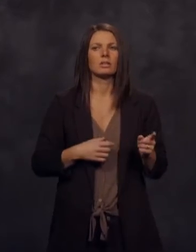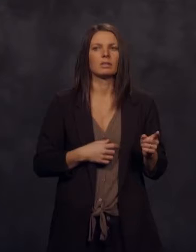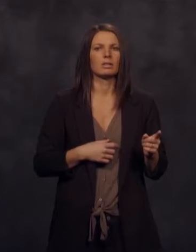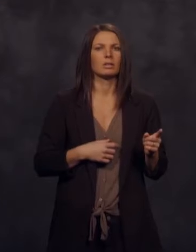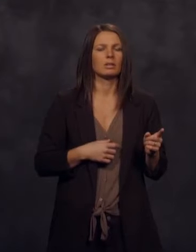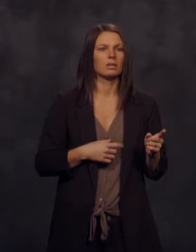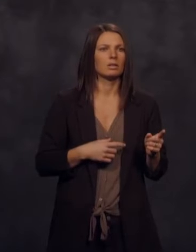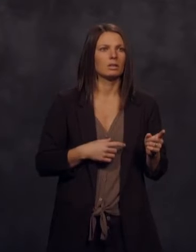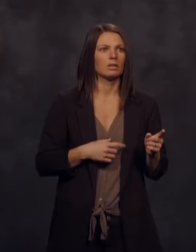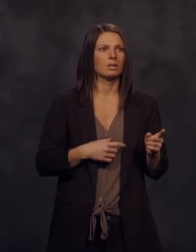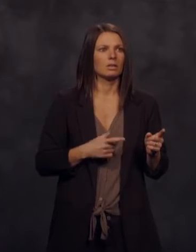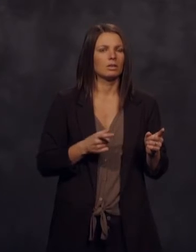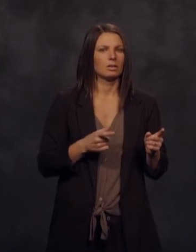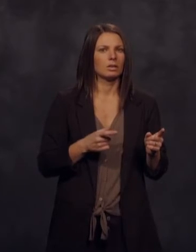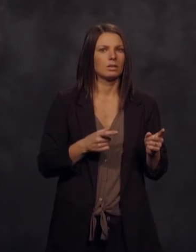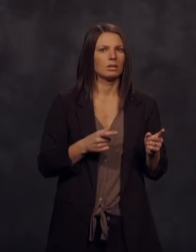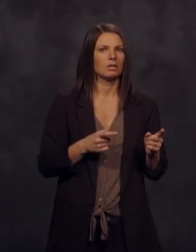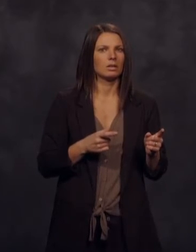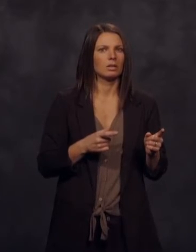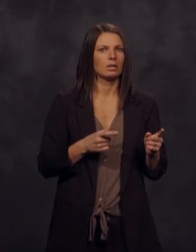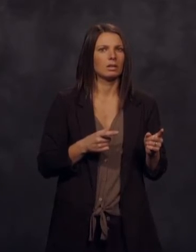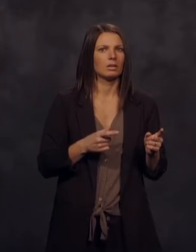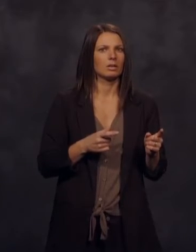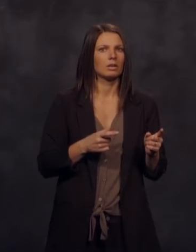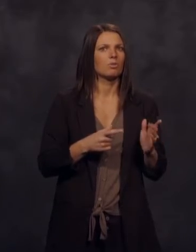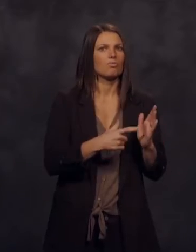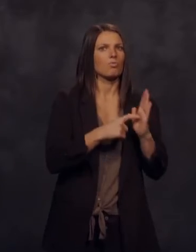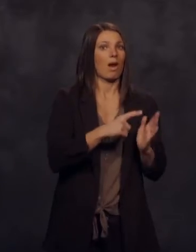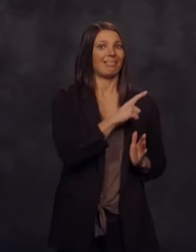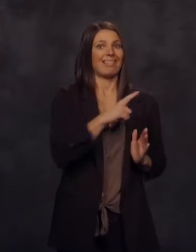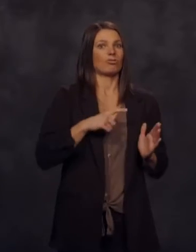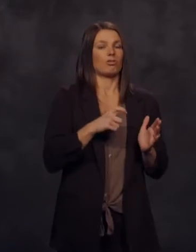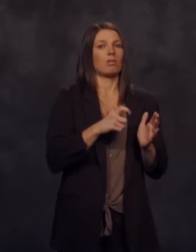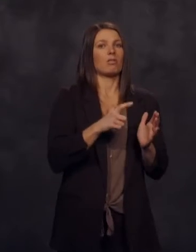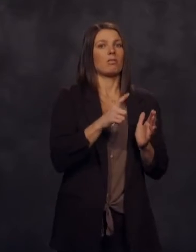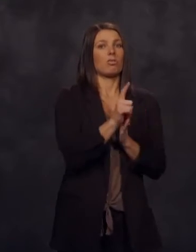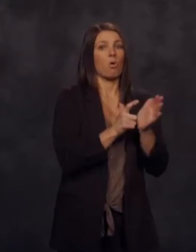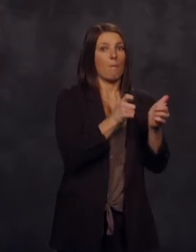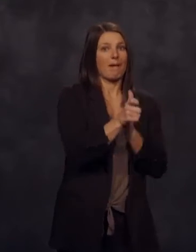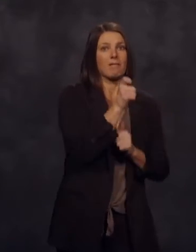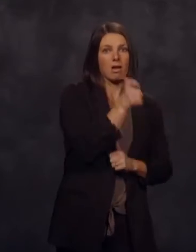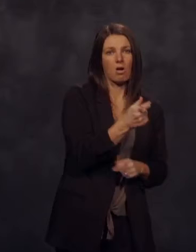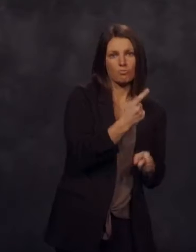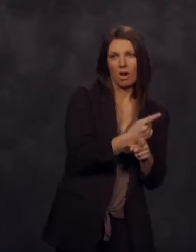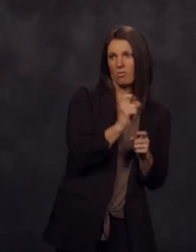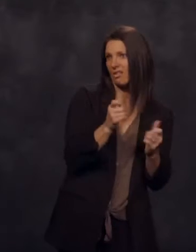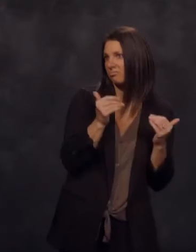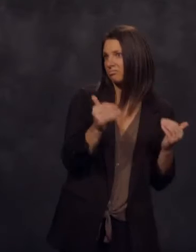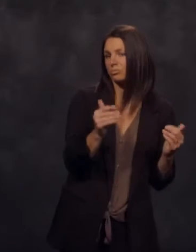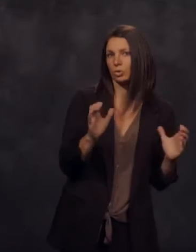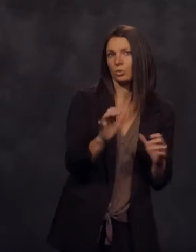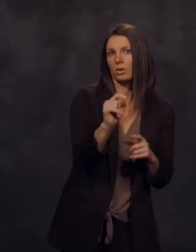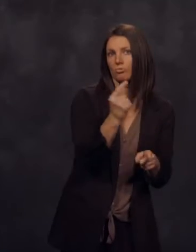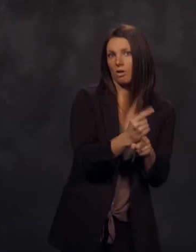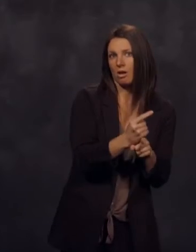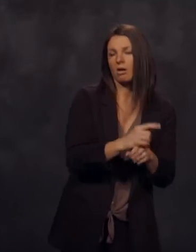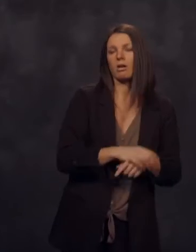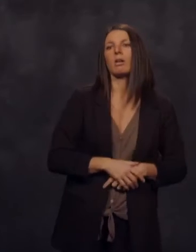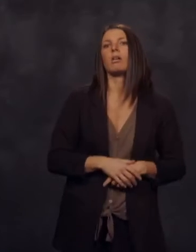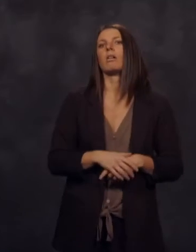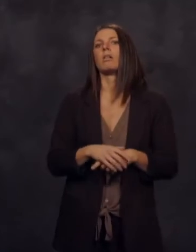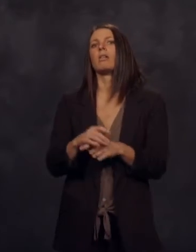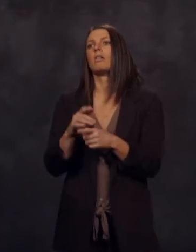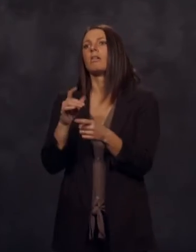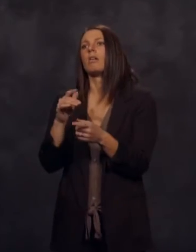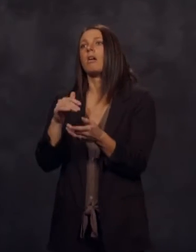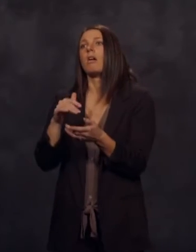you're forgiving, and this doesn't require the legislature. You can just do it, so it's done. Yeah. And it's not loan